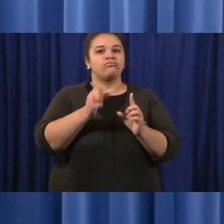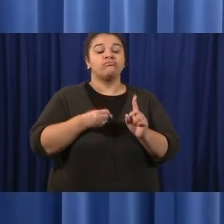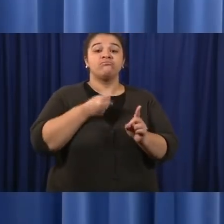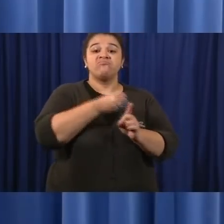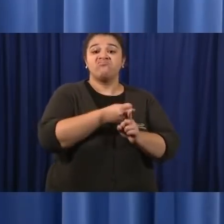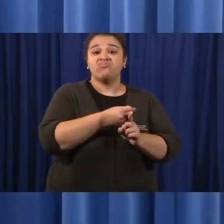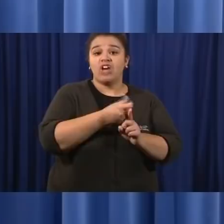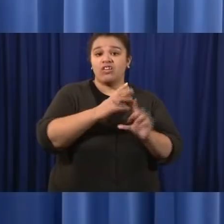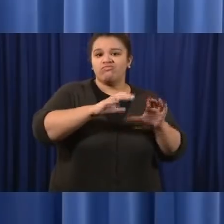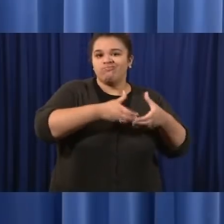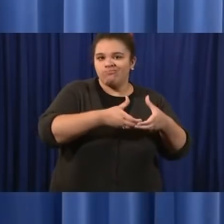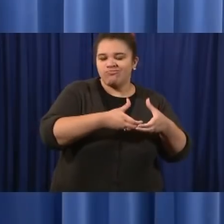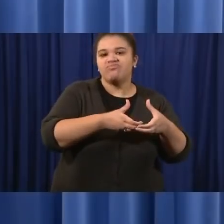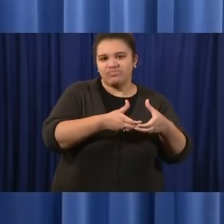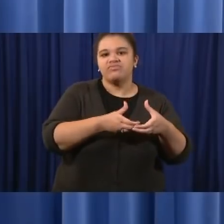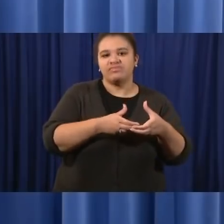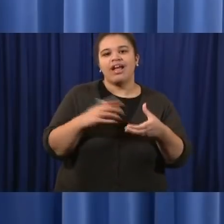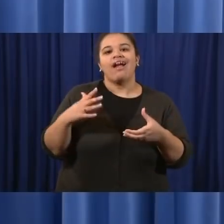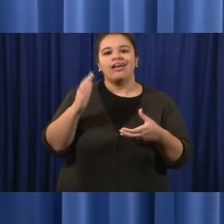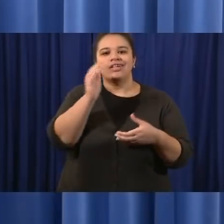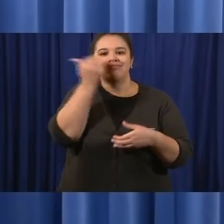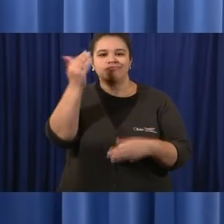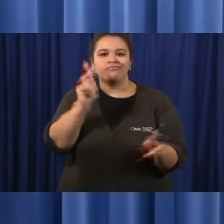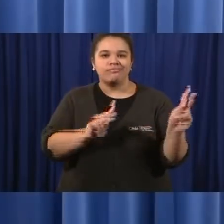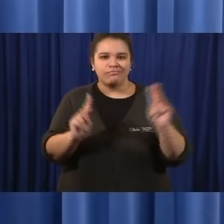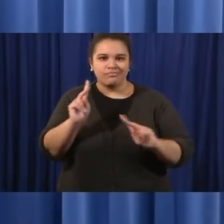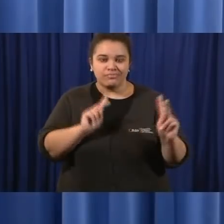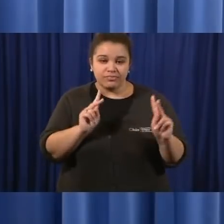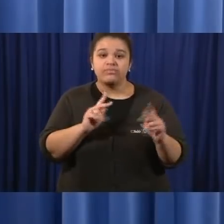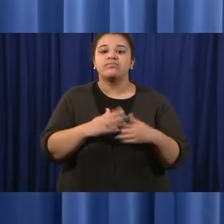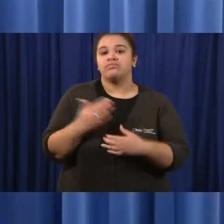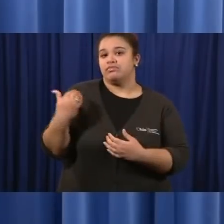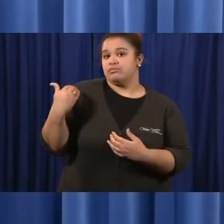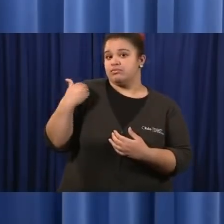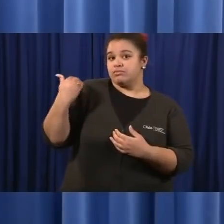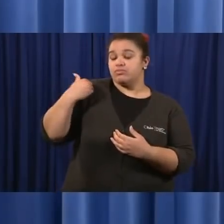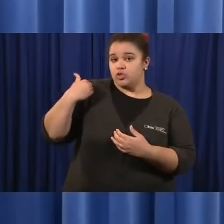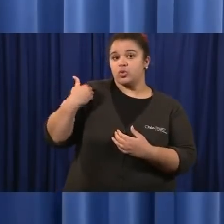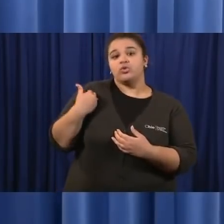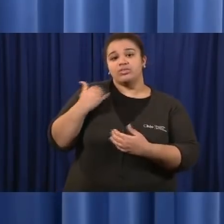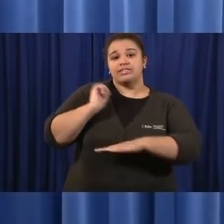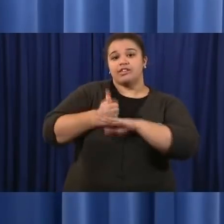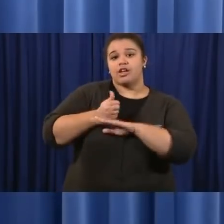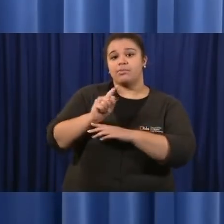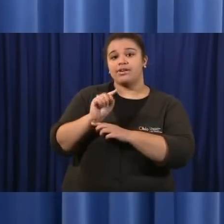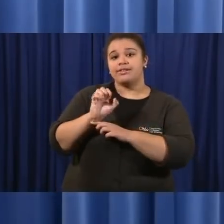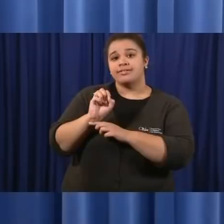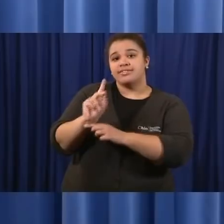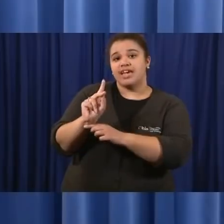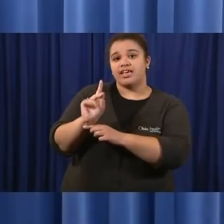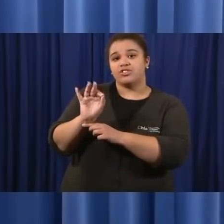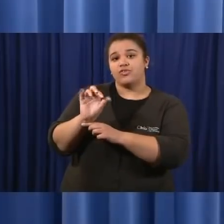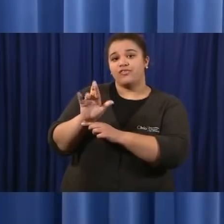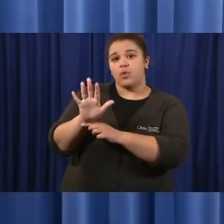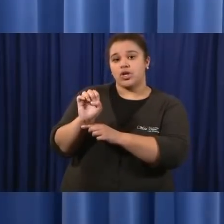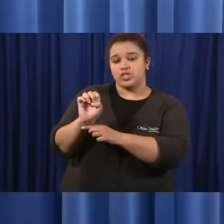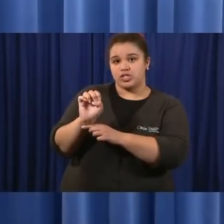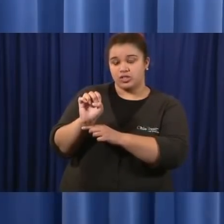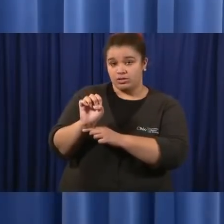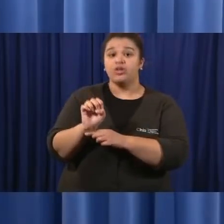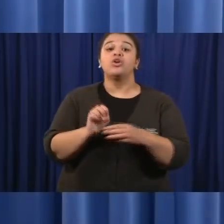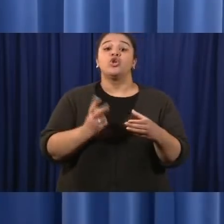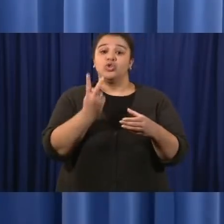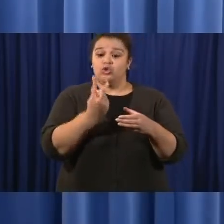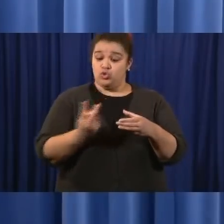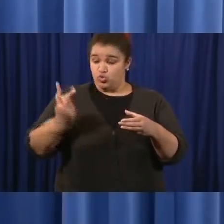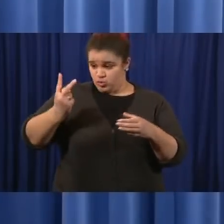a minority health task force. It's being led by two members of your administration, two people who work